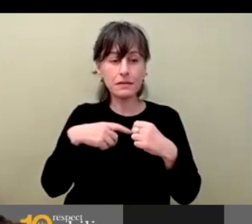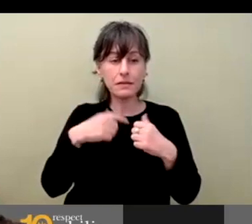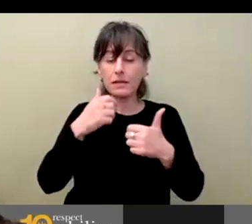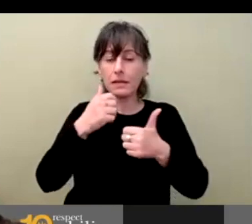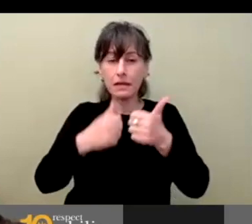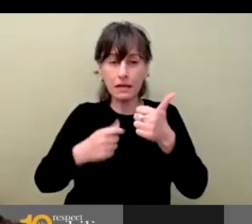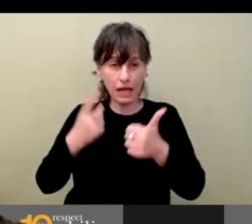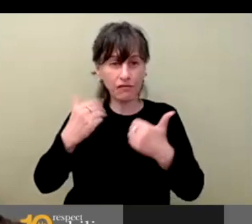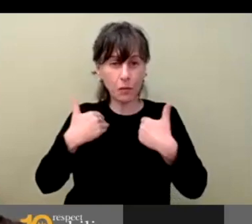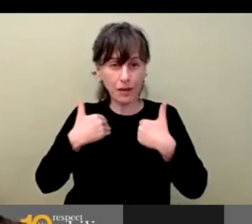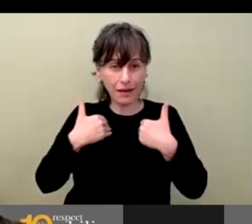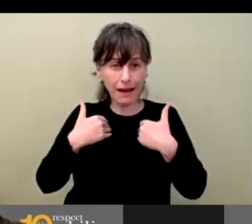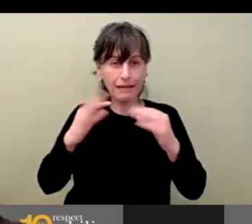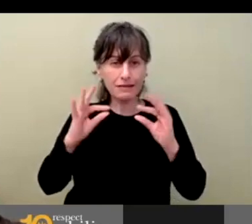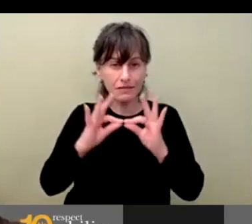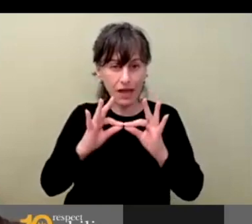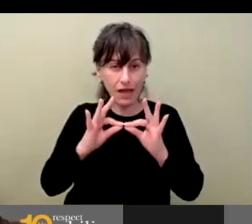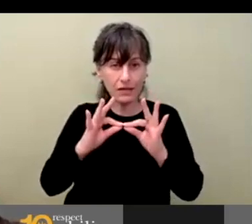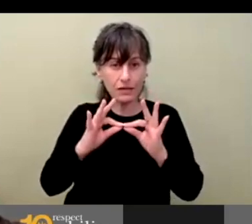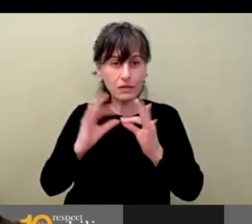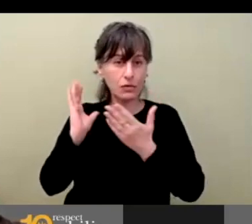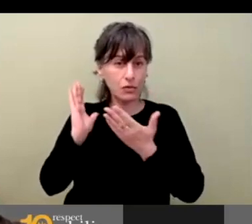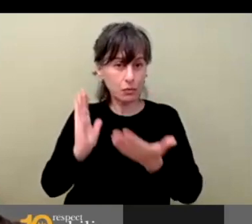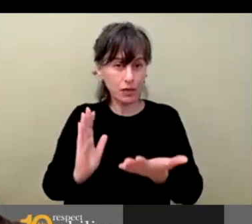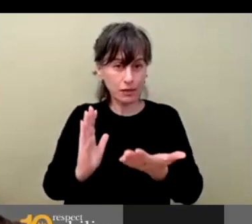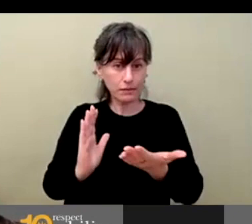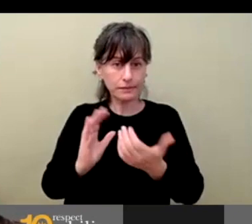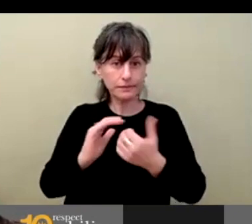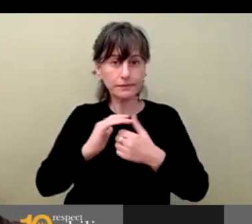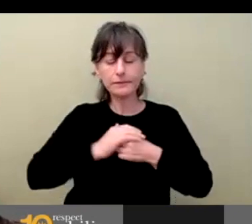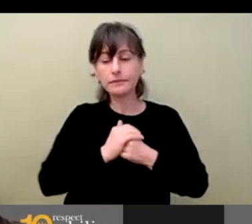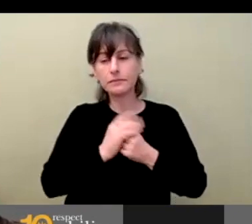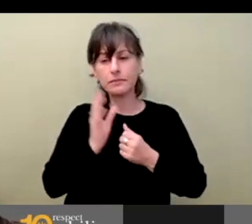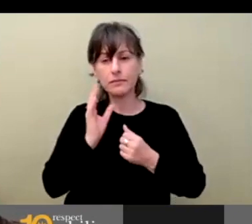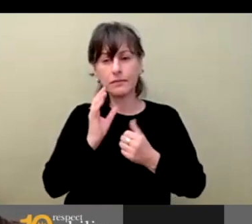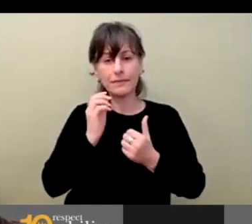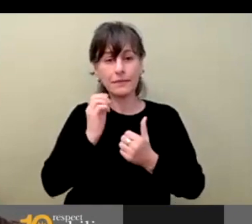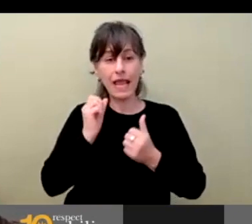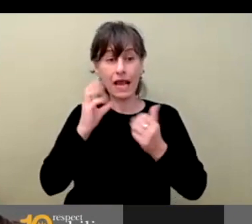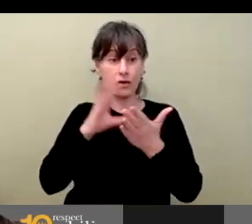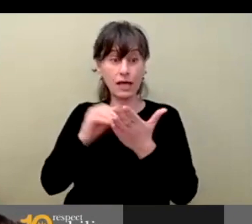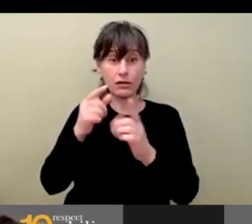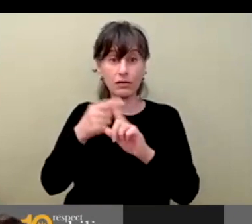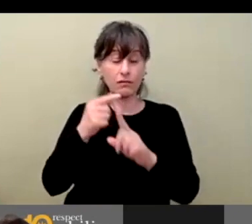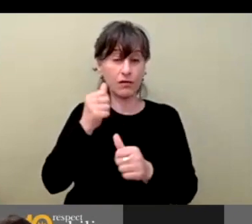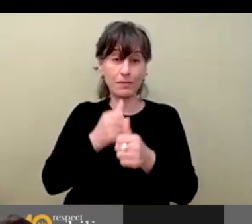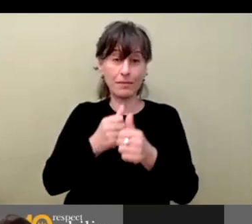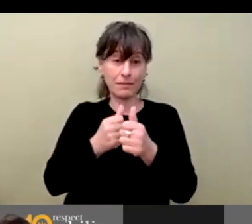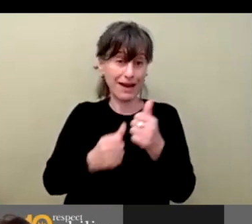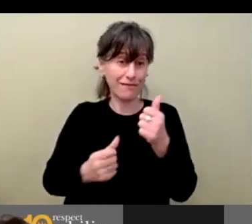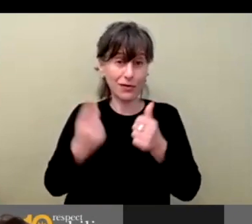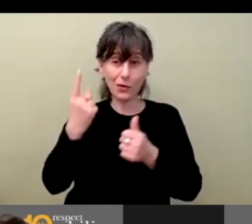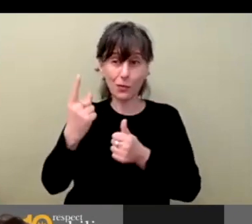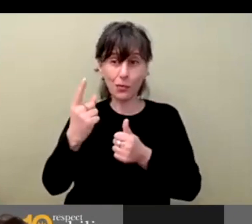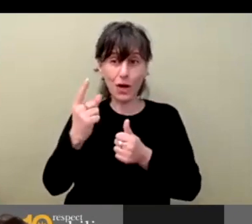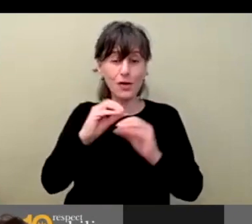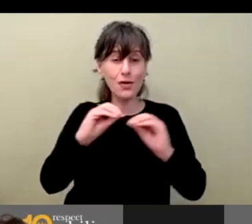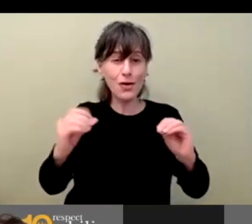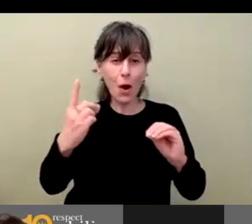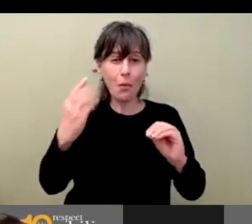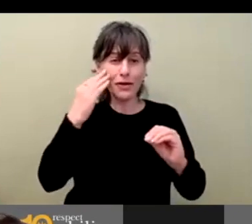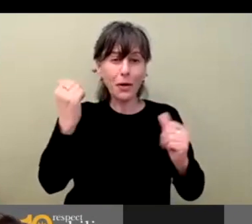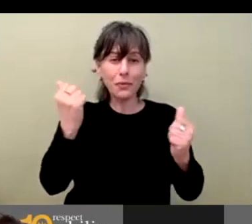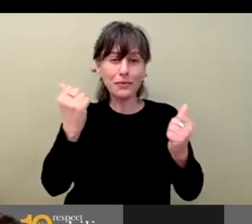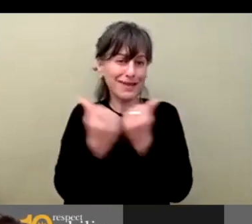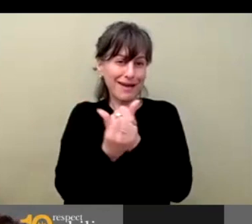everybody has value to bring, and you're gonna learn something from everybody. Like Grace said, nobody knows everything, but we would